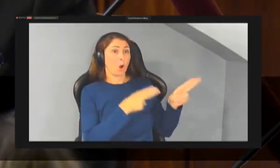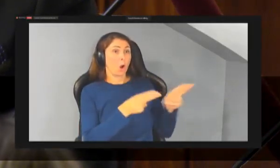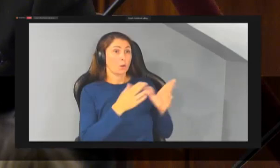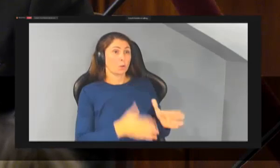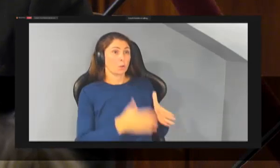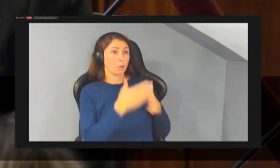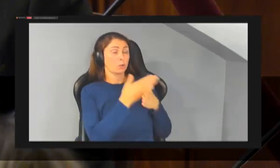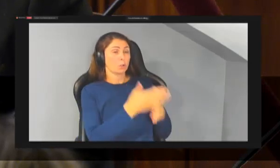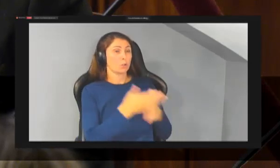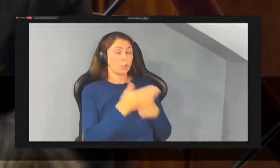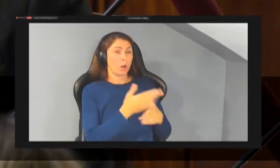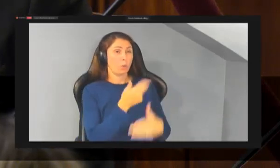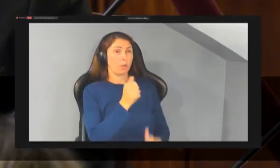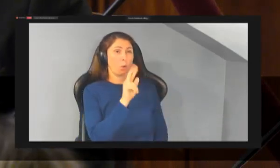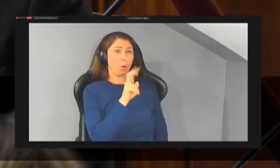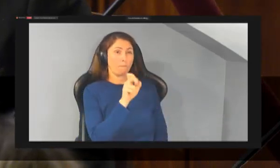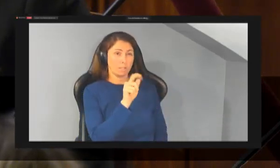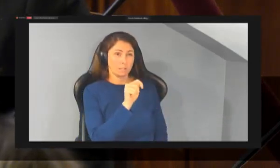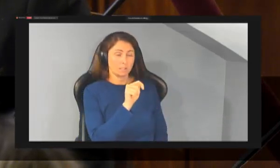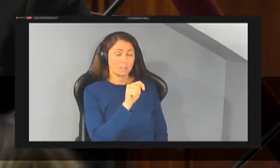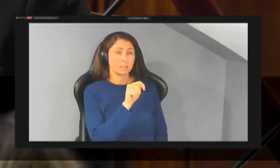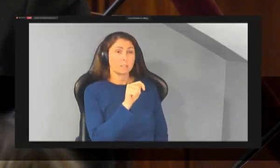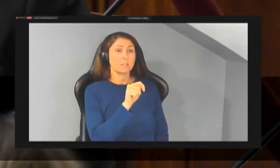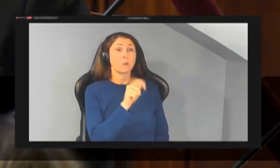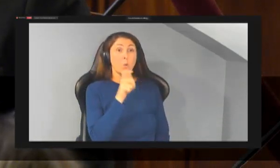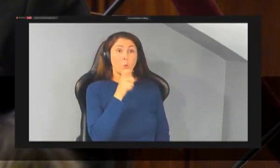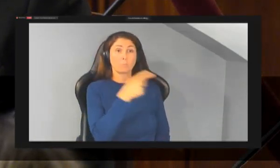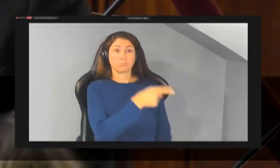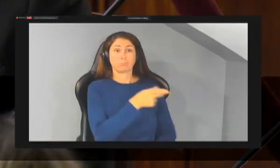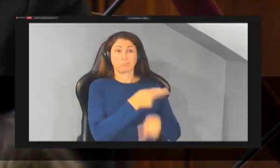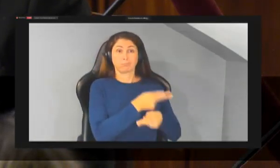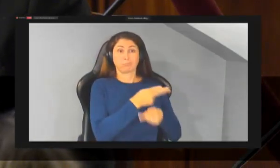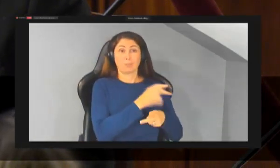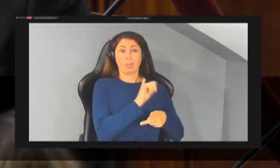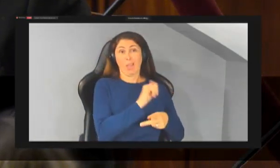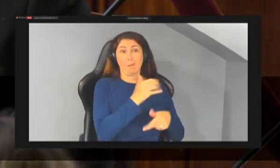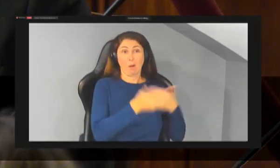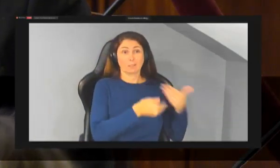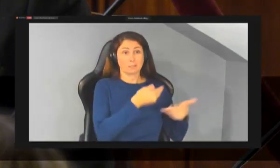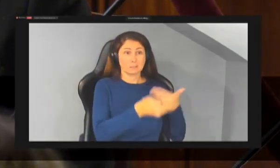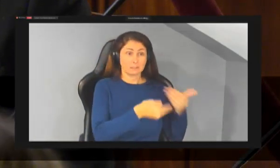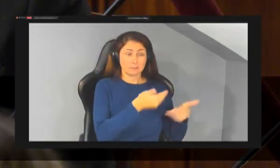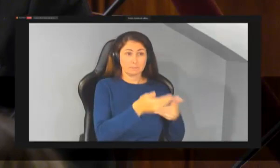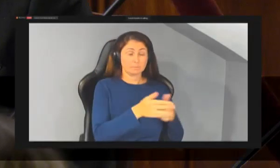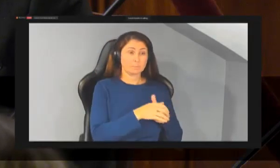Harvest who do handle that processing.